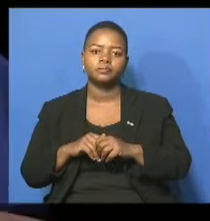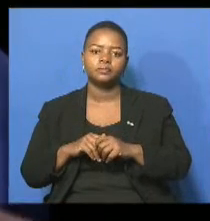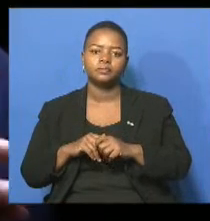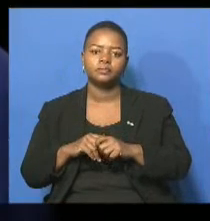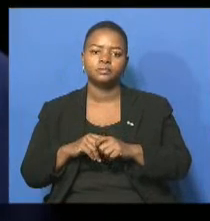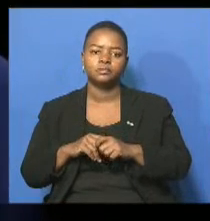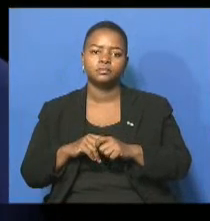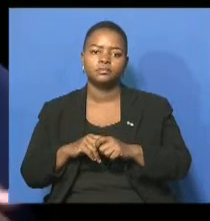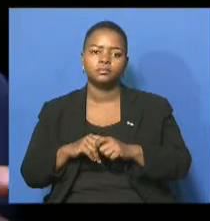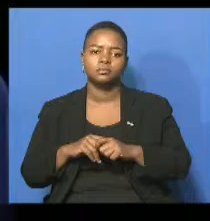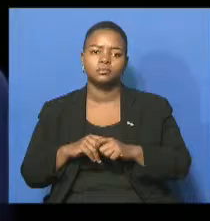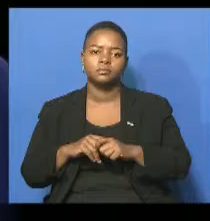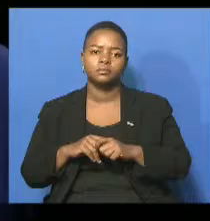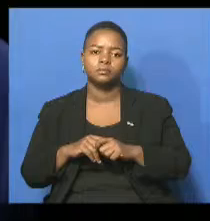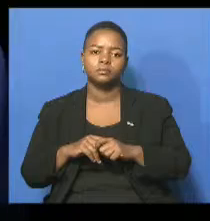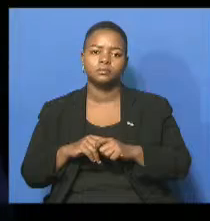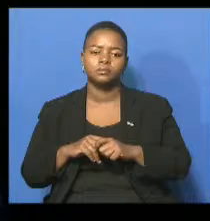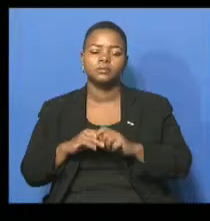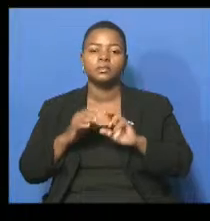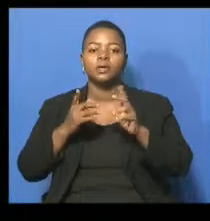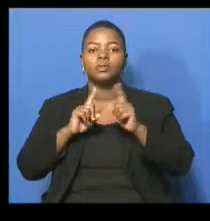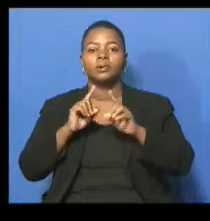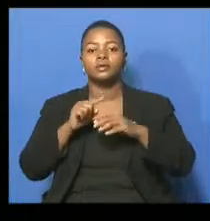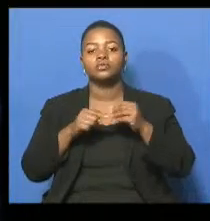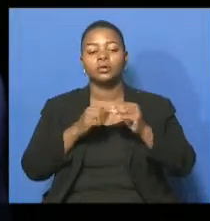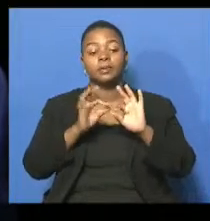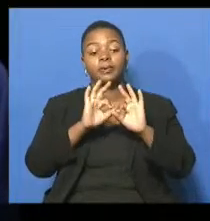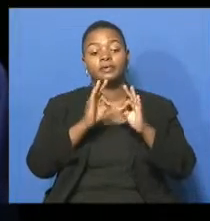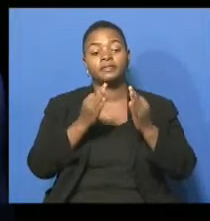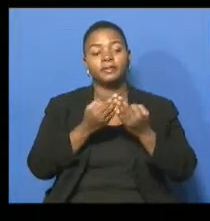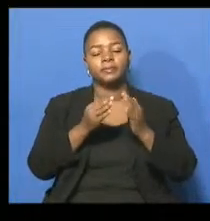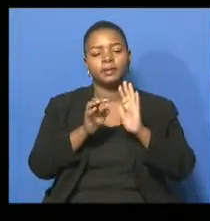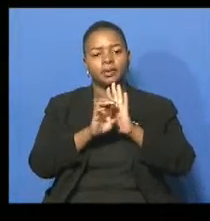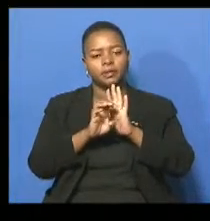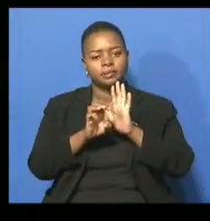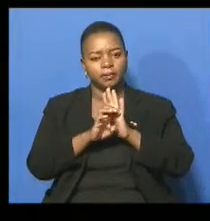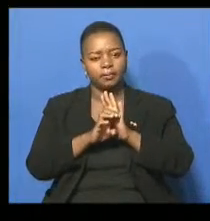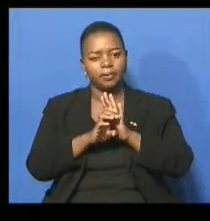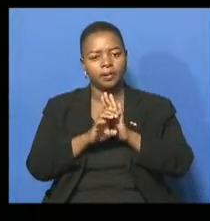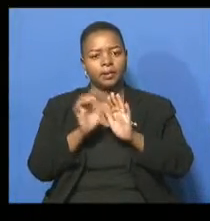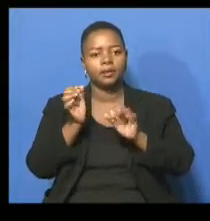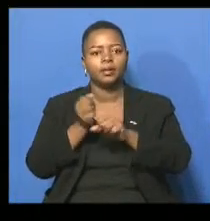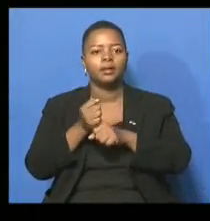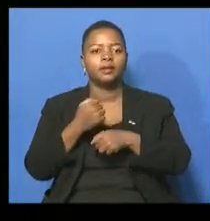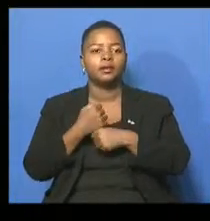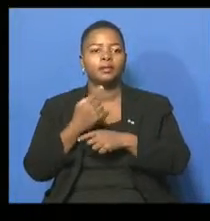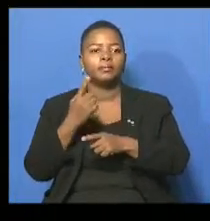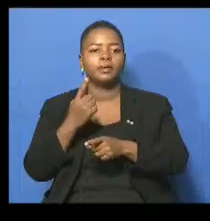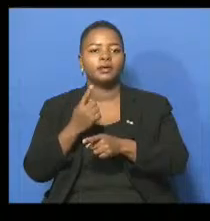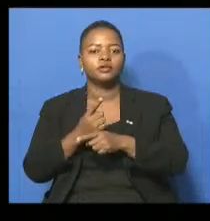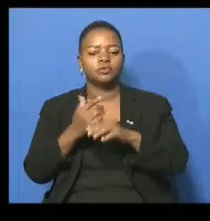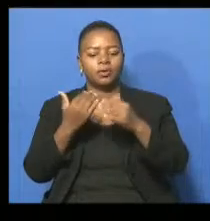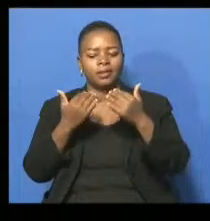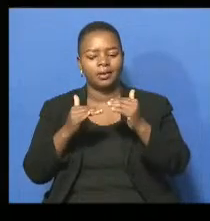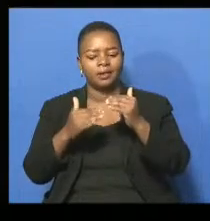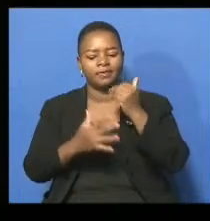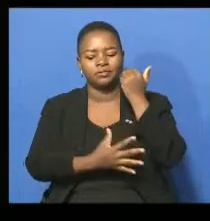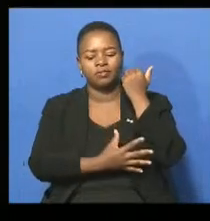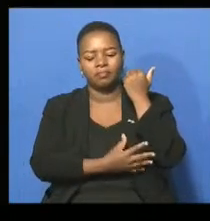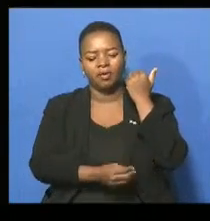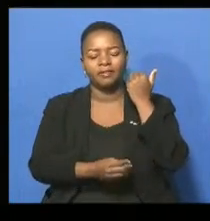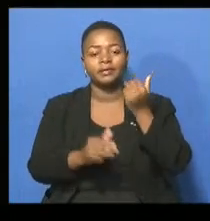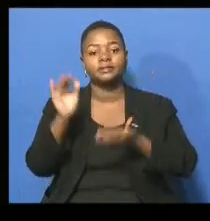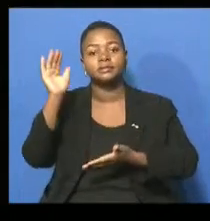For example, when you are talking about family, making sure that the levels of poverty